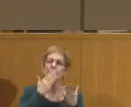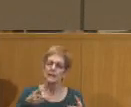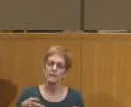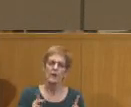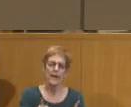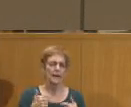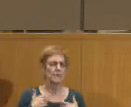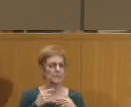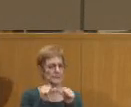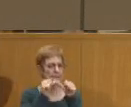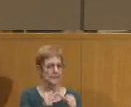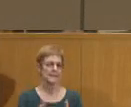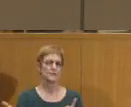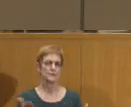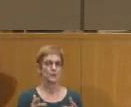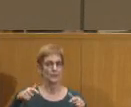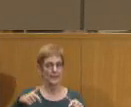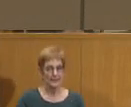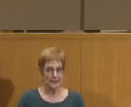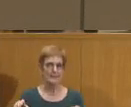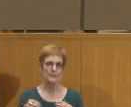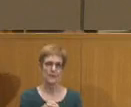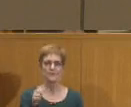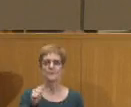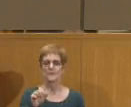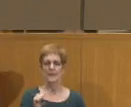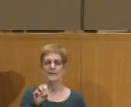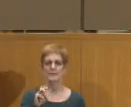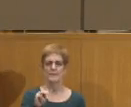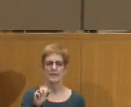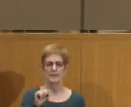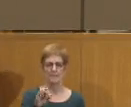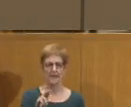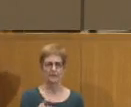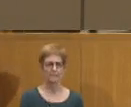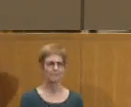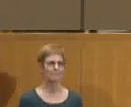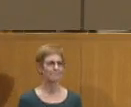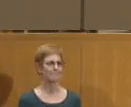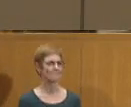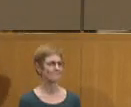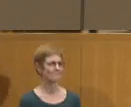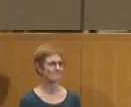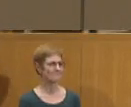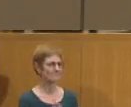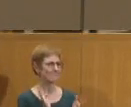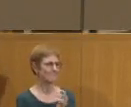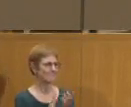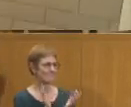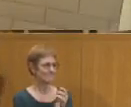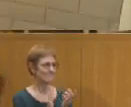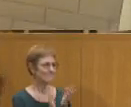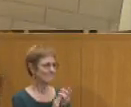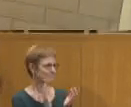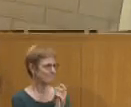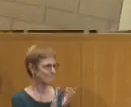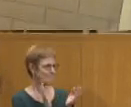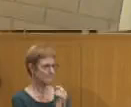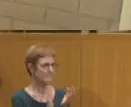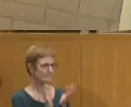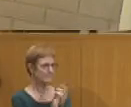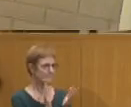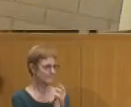I hope you're a friend of mine. I hope that you will continue to support me because I know I would not be